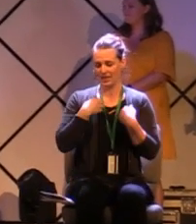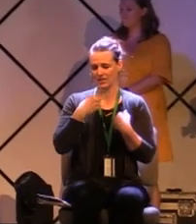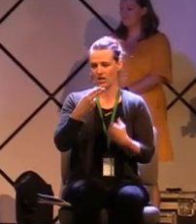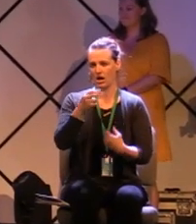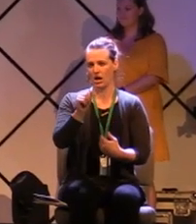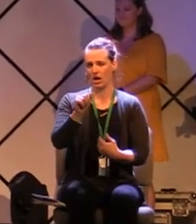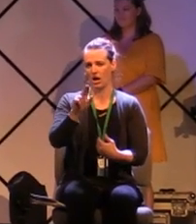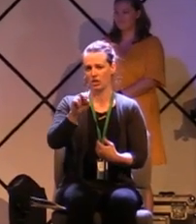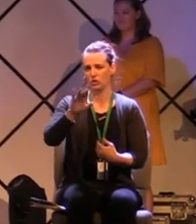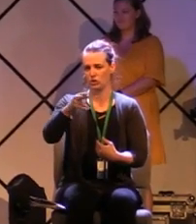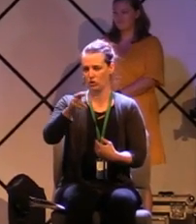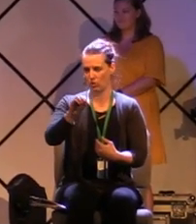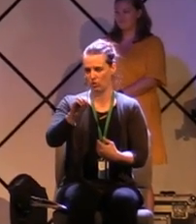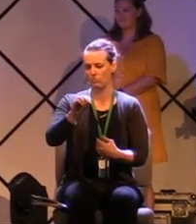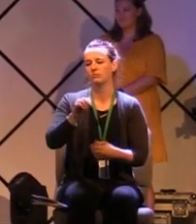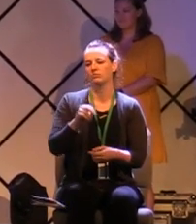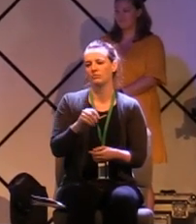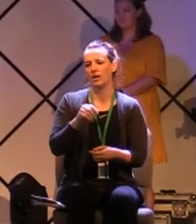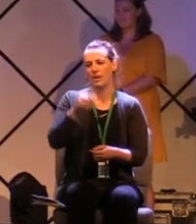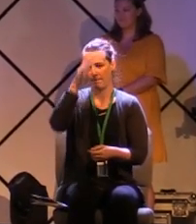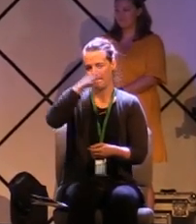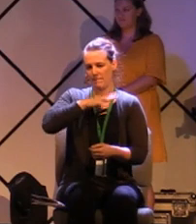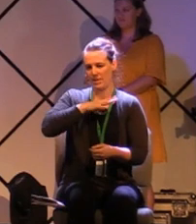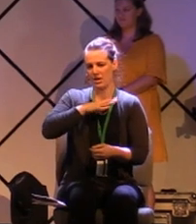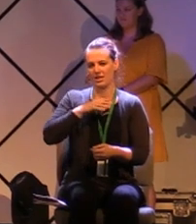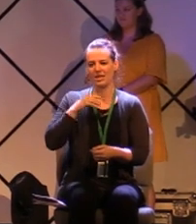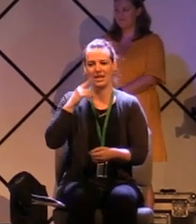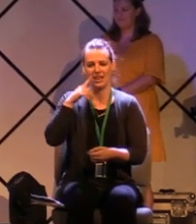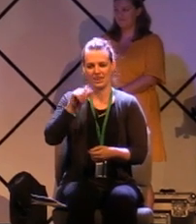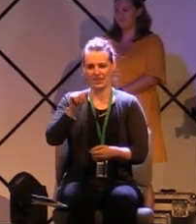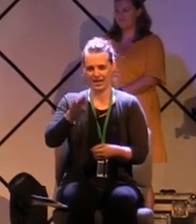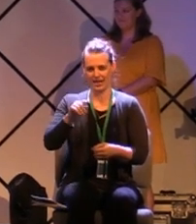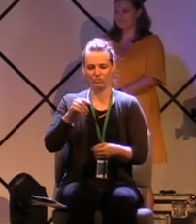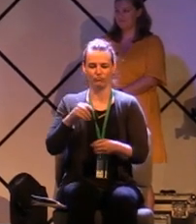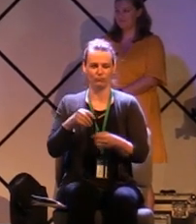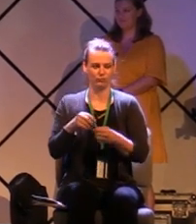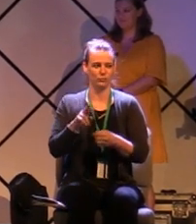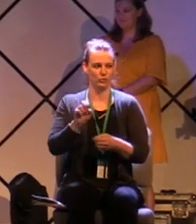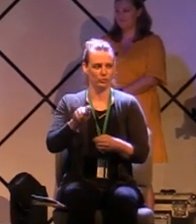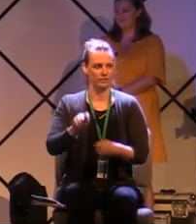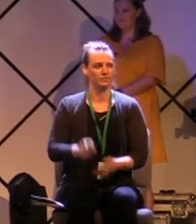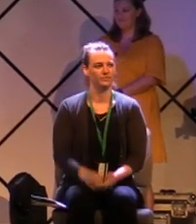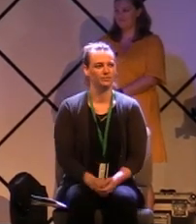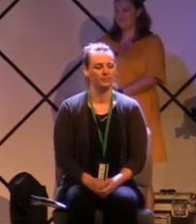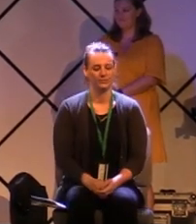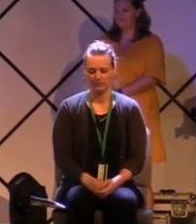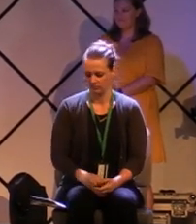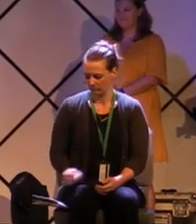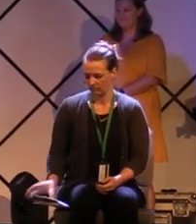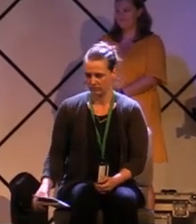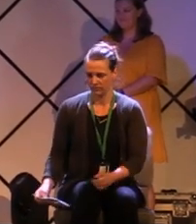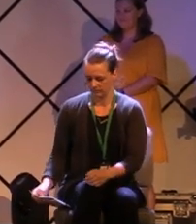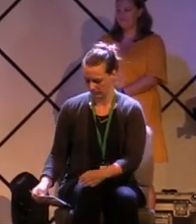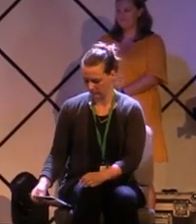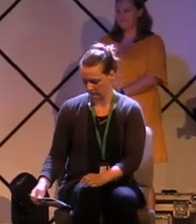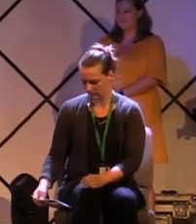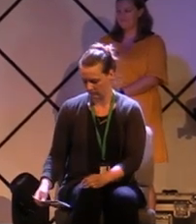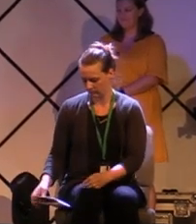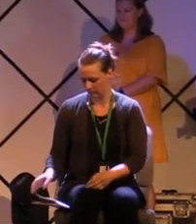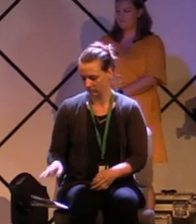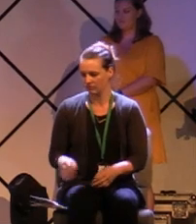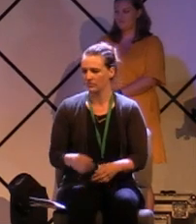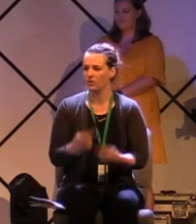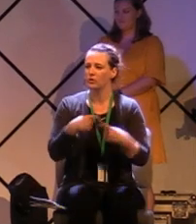the First, a male Labrador retriever. Glenn came to class looking for a dog to turn on lights and pick up dropped items for him.